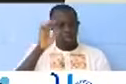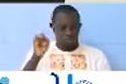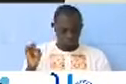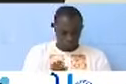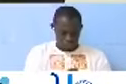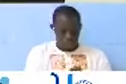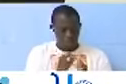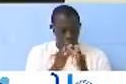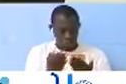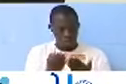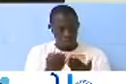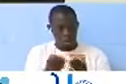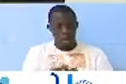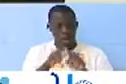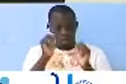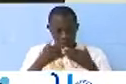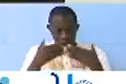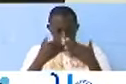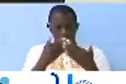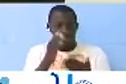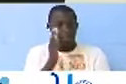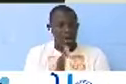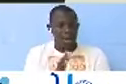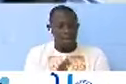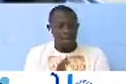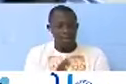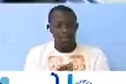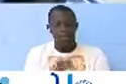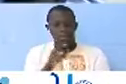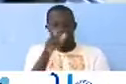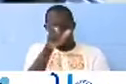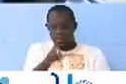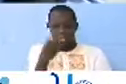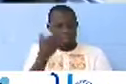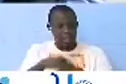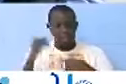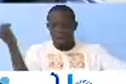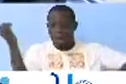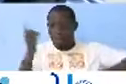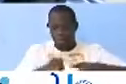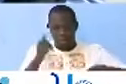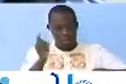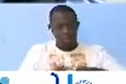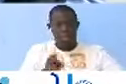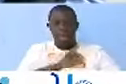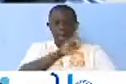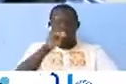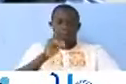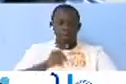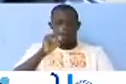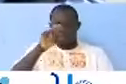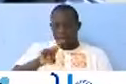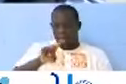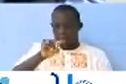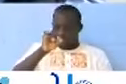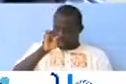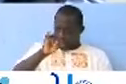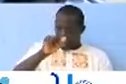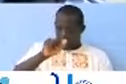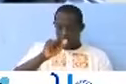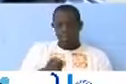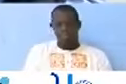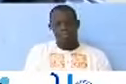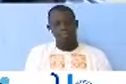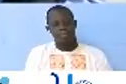beaten at the NIA? Kwe kali al Quran ora nyame. Fo ila ka nyinna ko imama andu imalipa e wato mena be